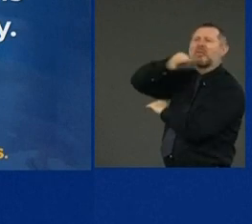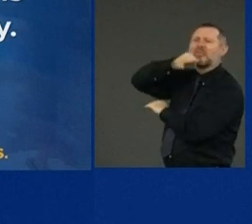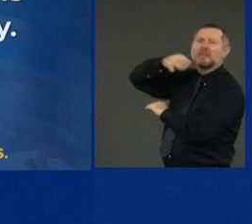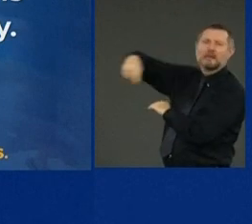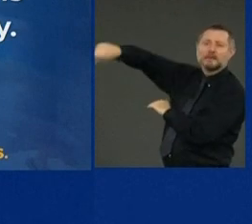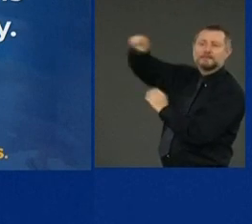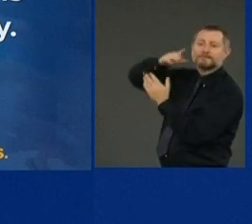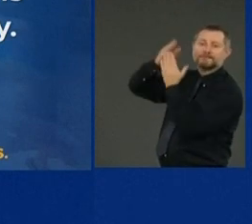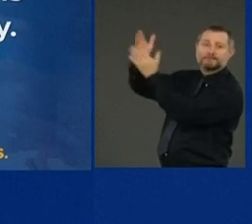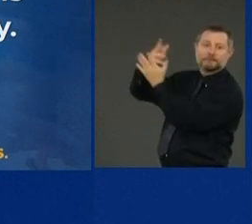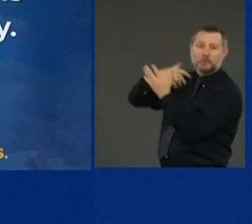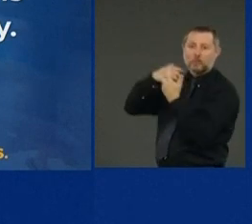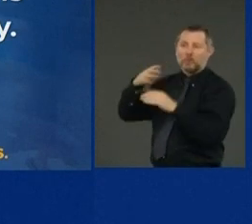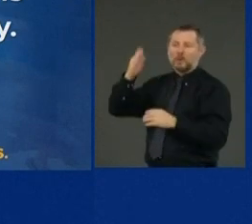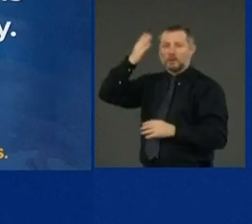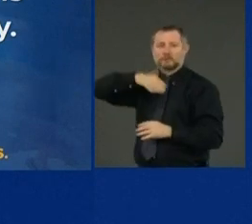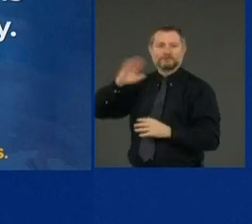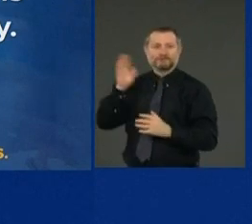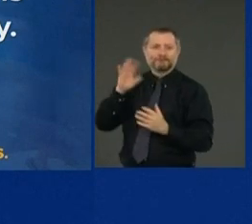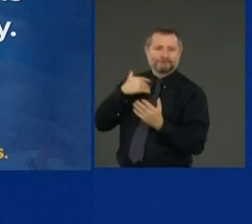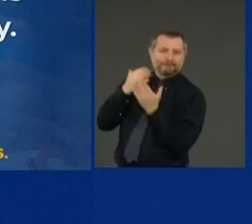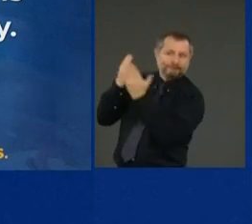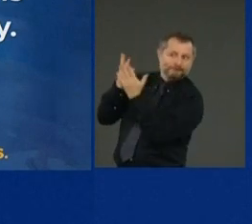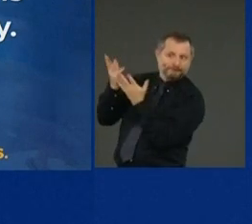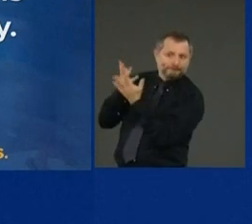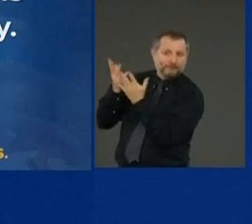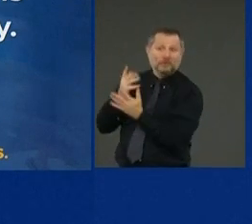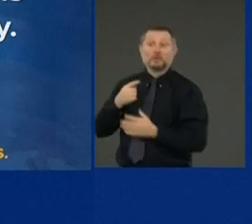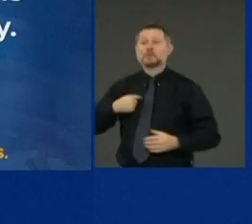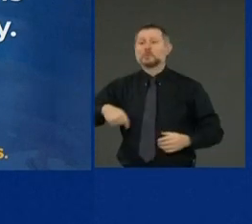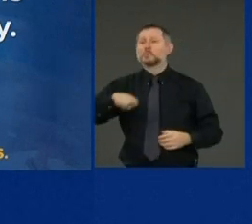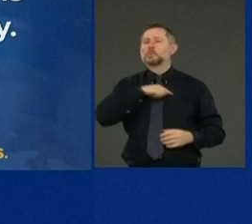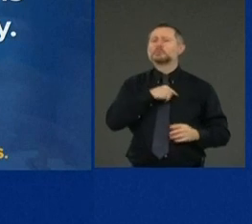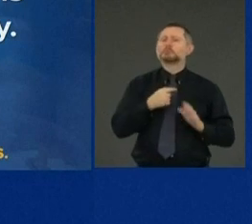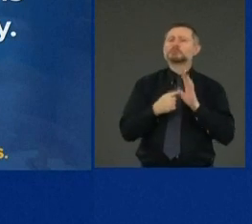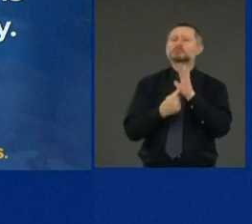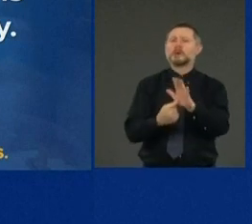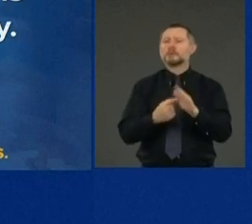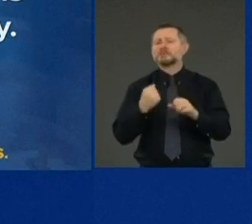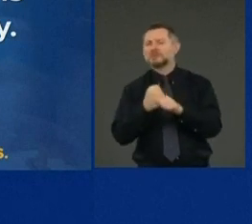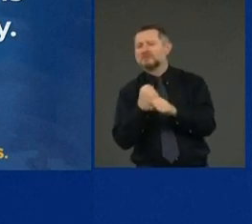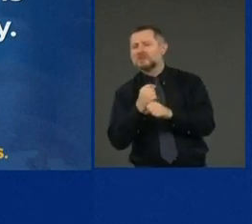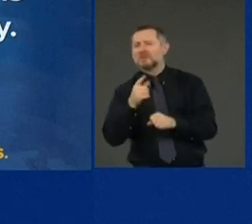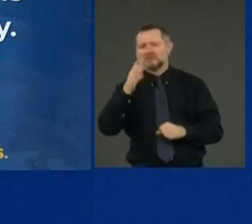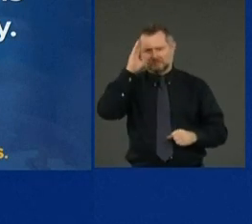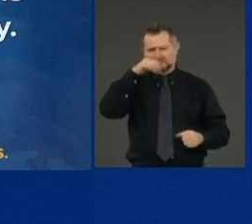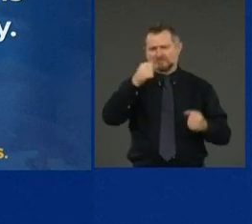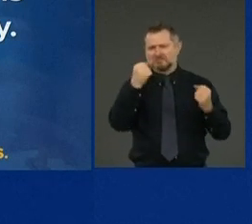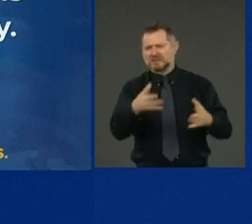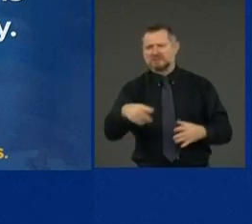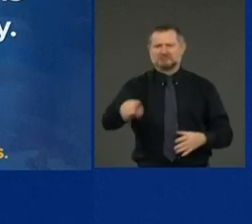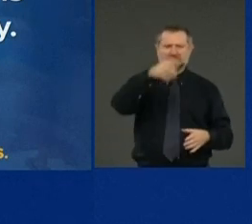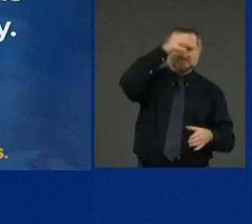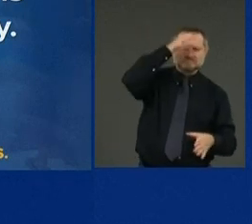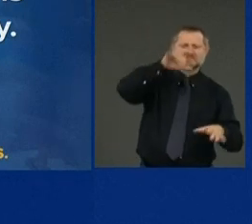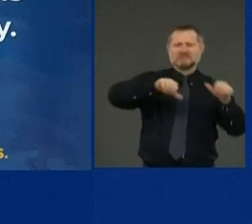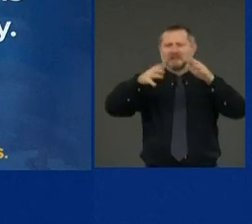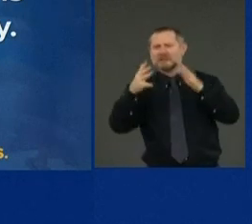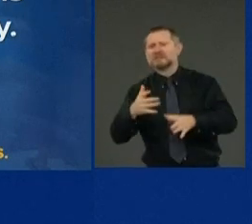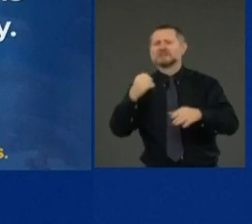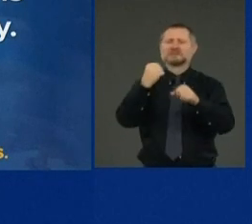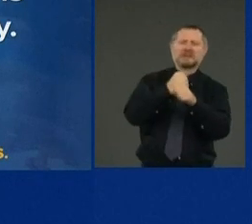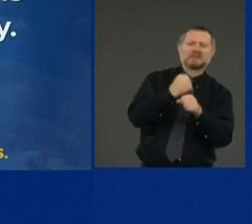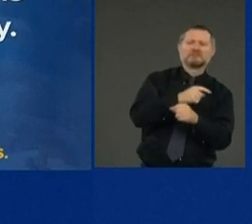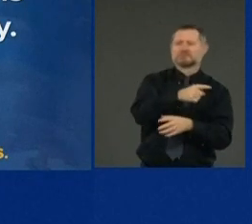that you are not public health experts, also and statisticians and scientists, and you would be able to see things in the data. I believe